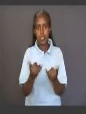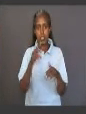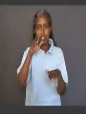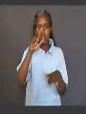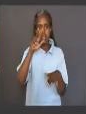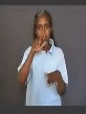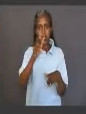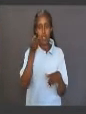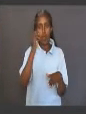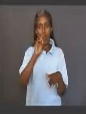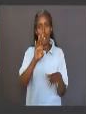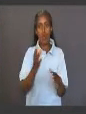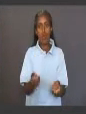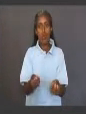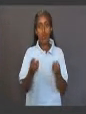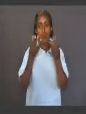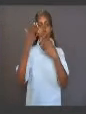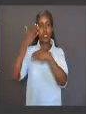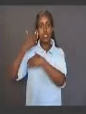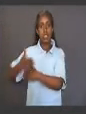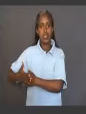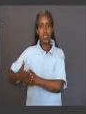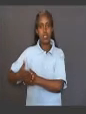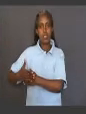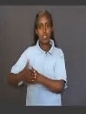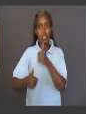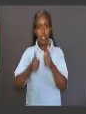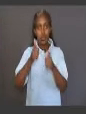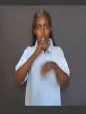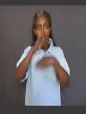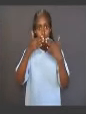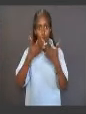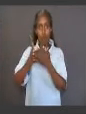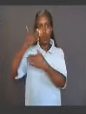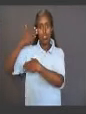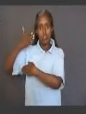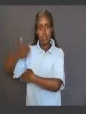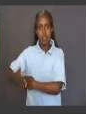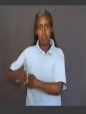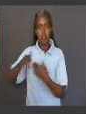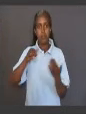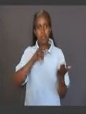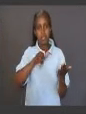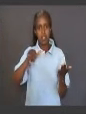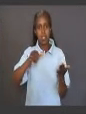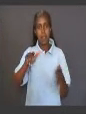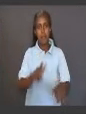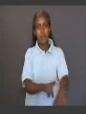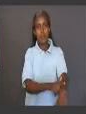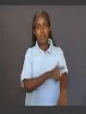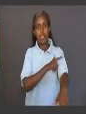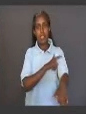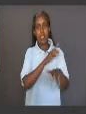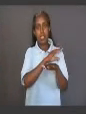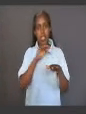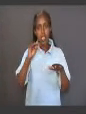3 or more sides in which all sides are the same length